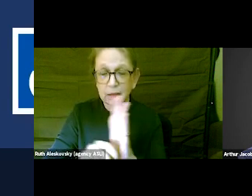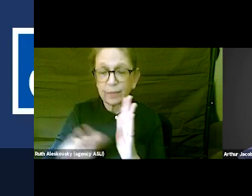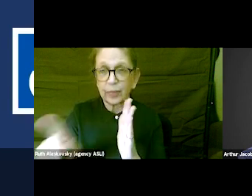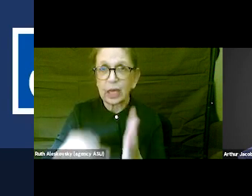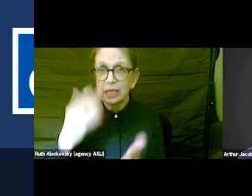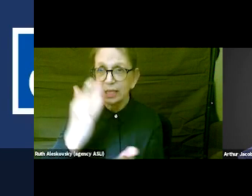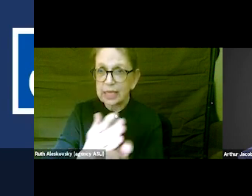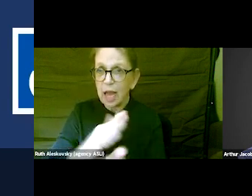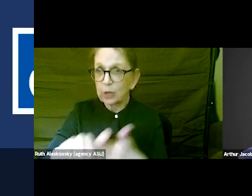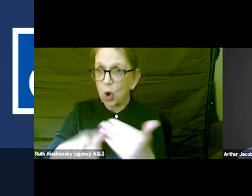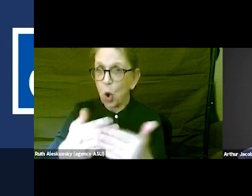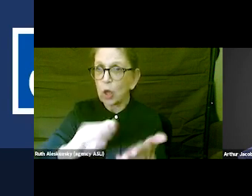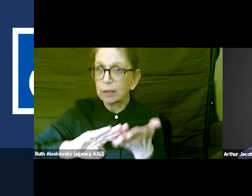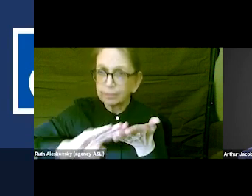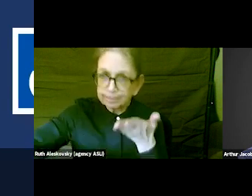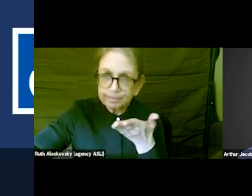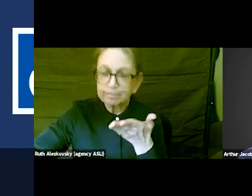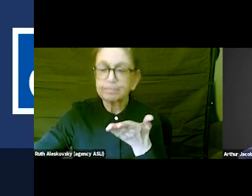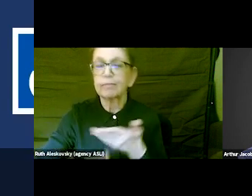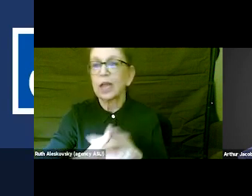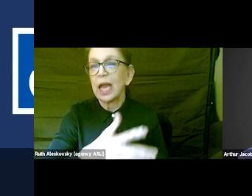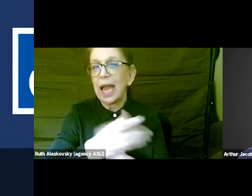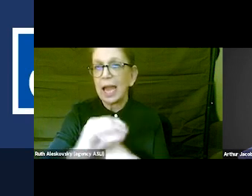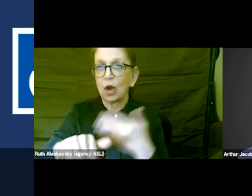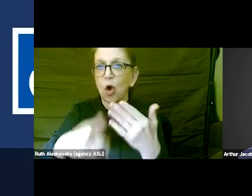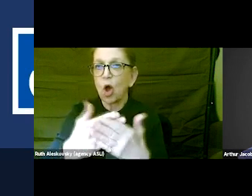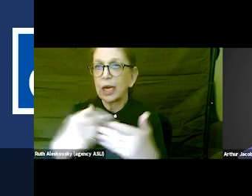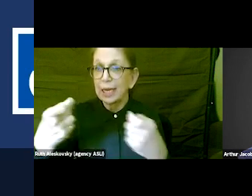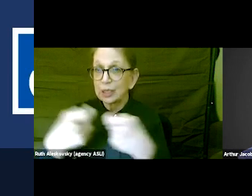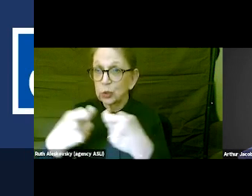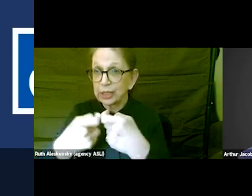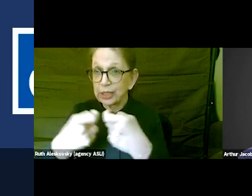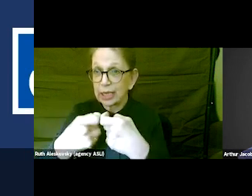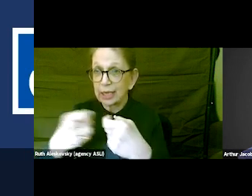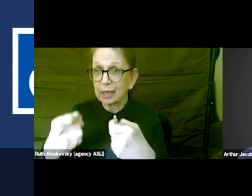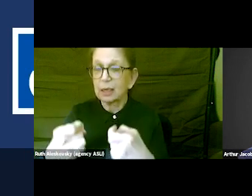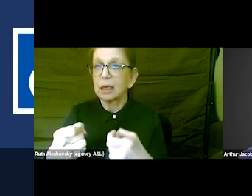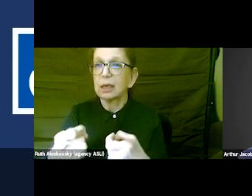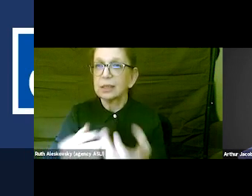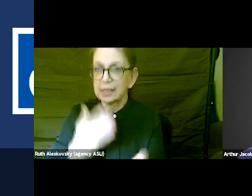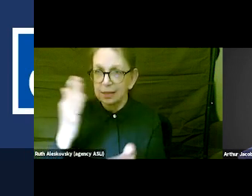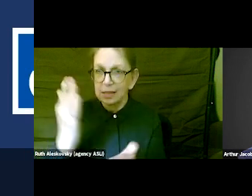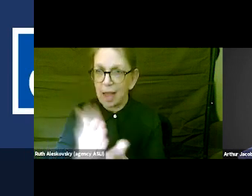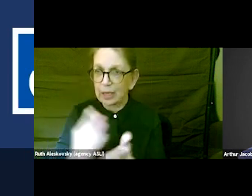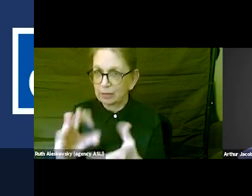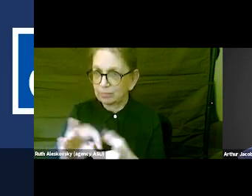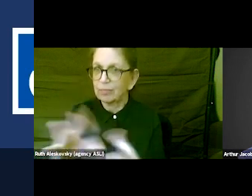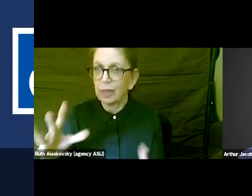and foreclosures and utility shutoffs in order to help folks who were impacted